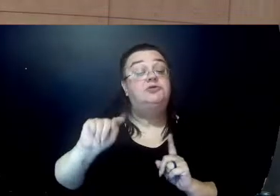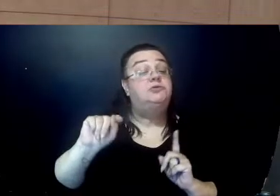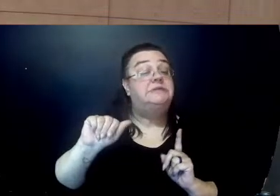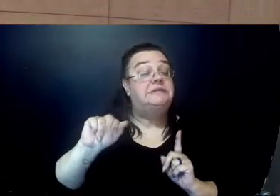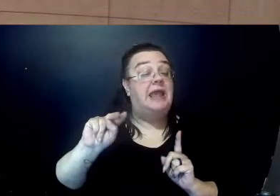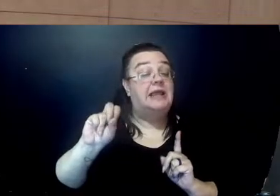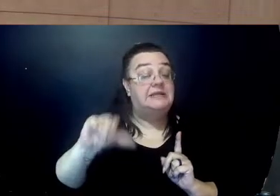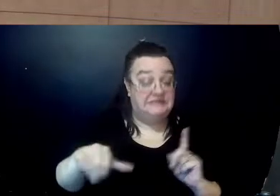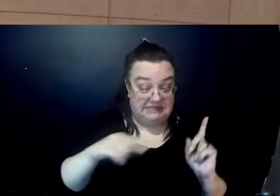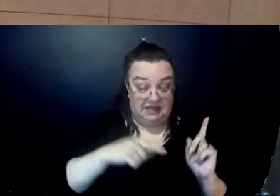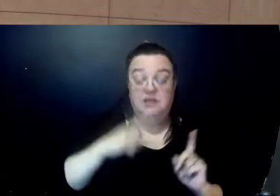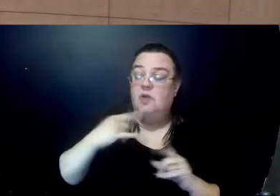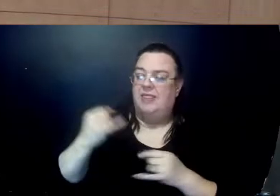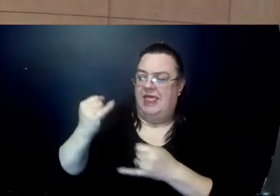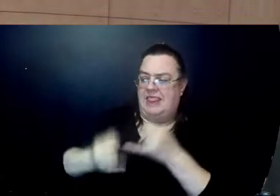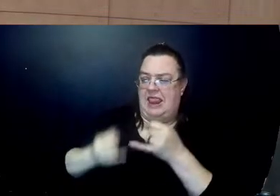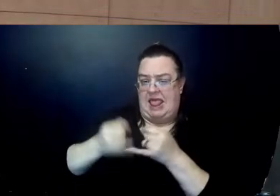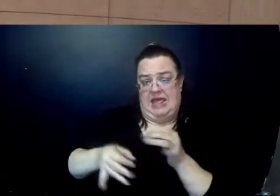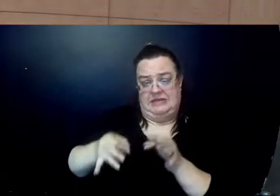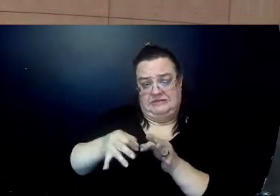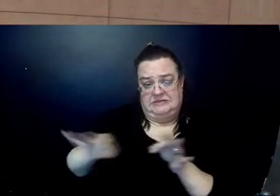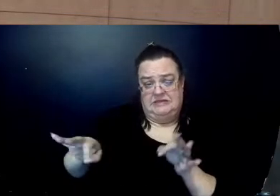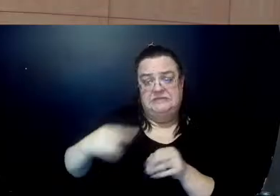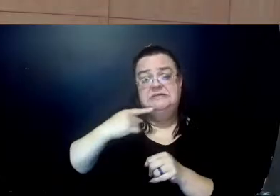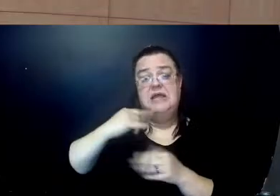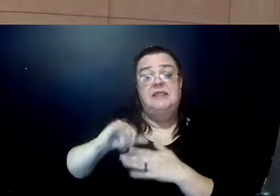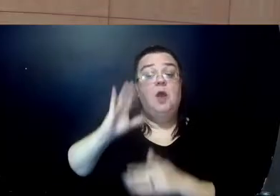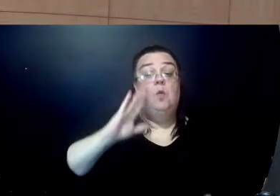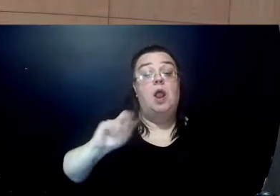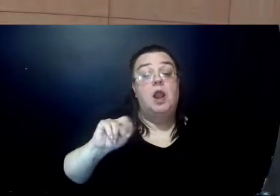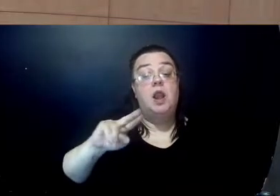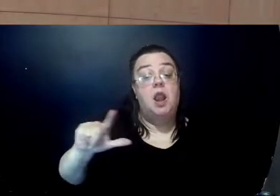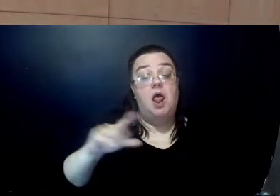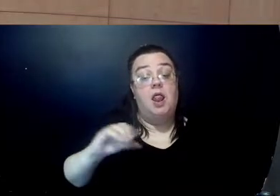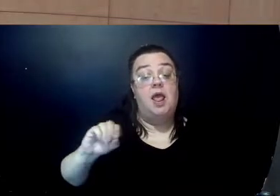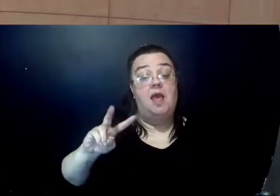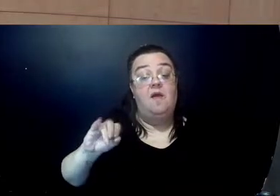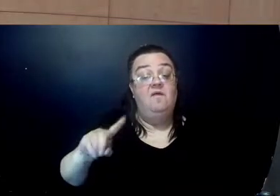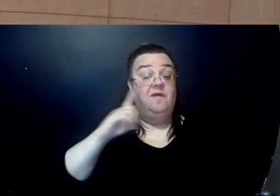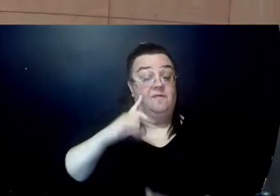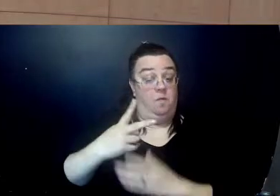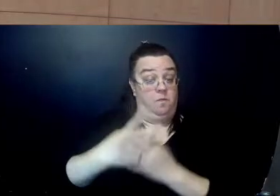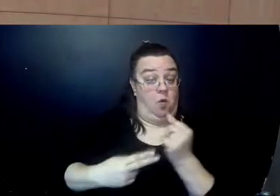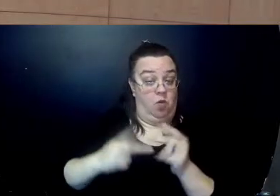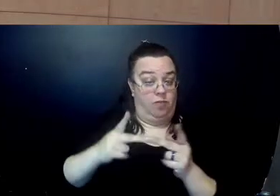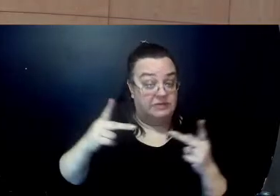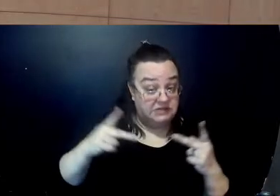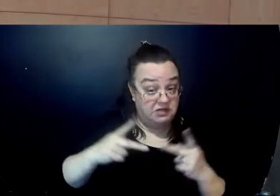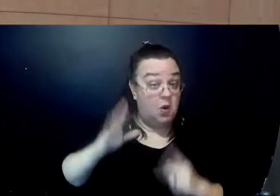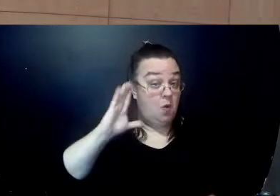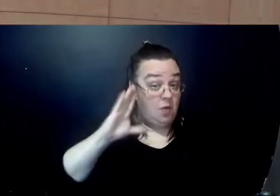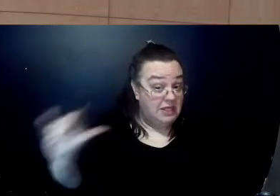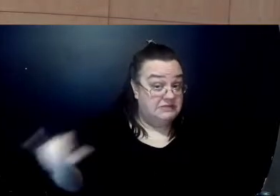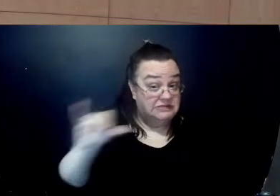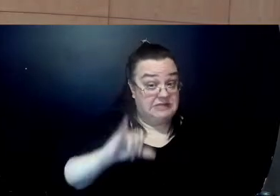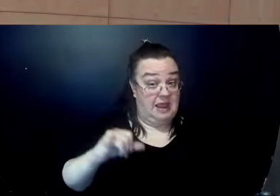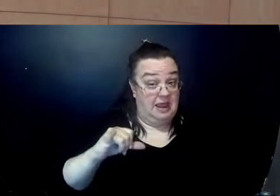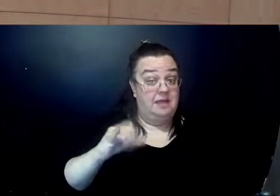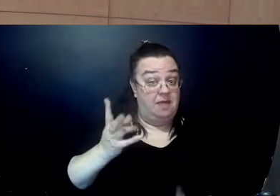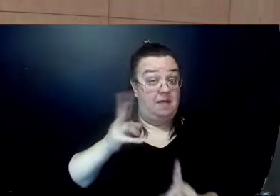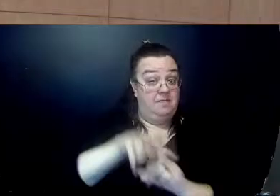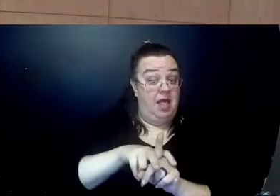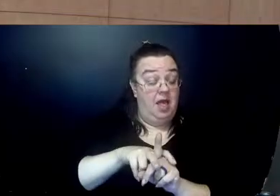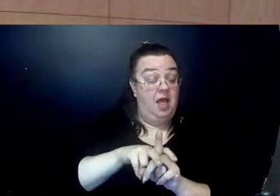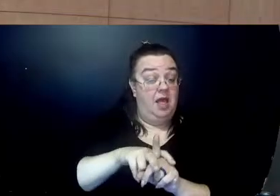the last sentence says it will be null and void for both offices. Would the same apply if you are